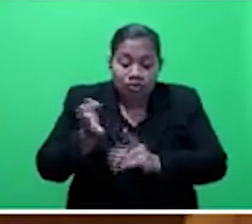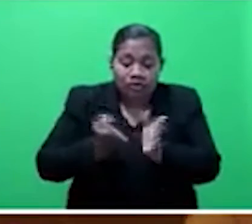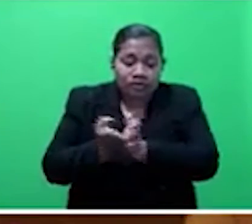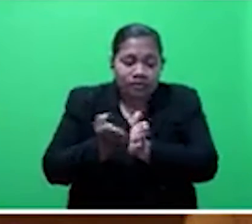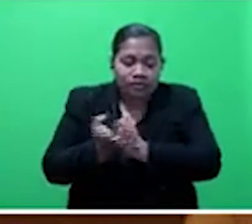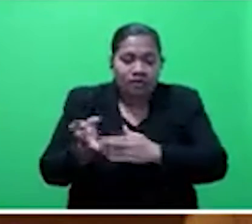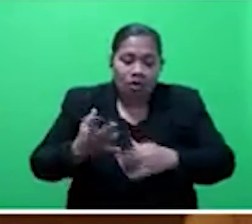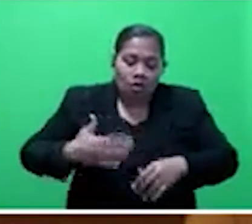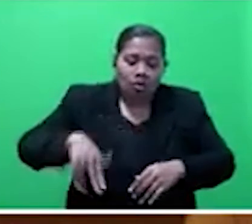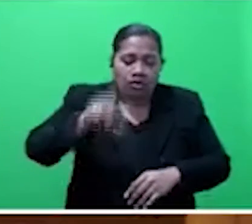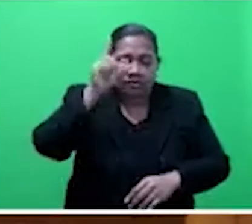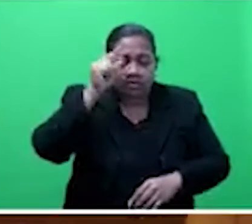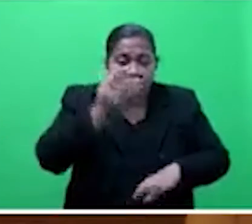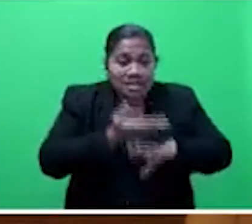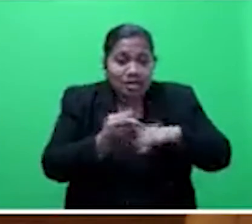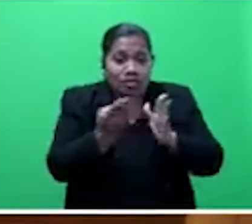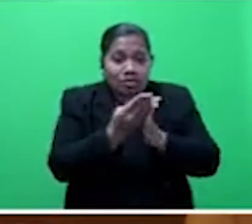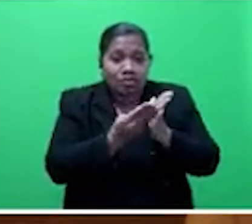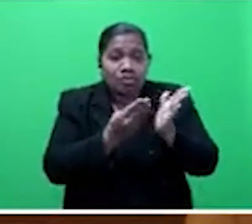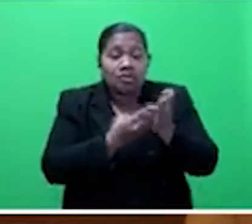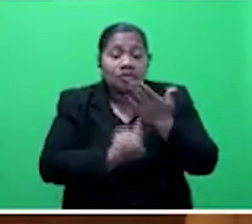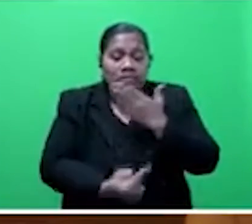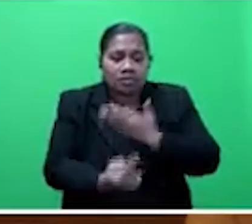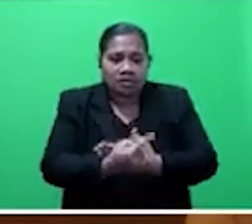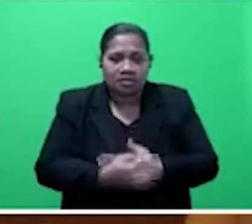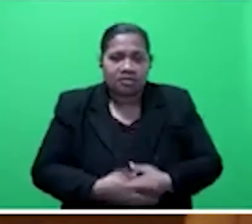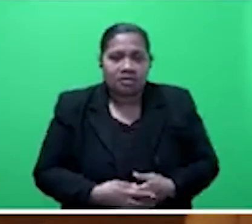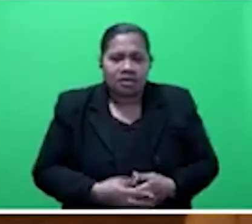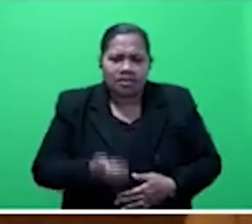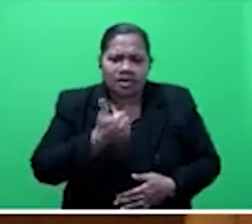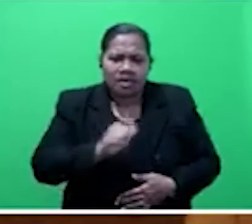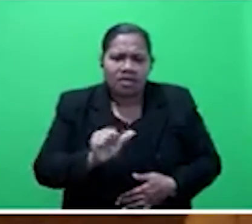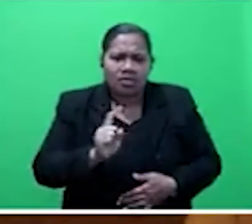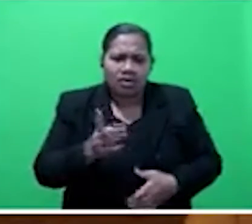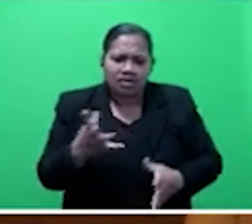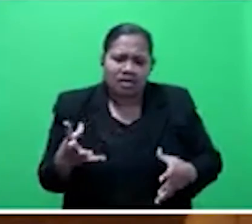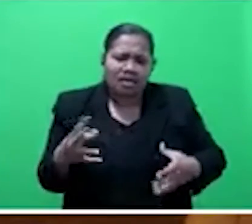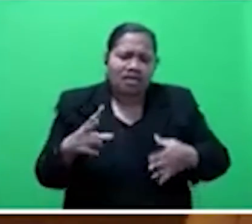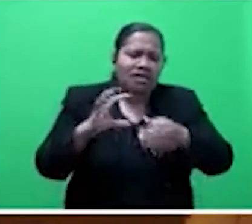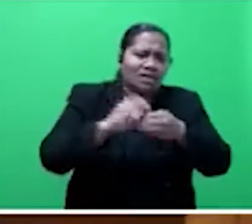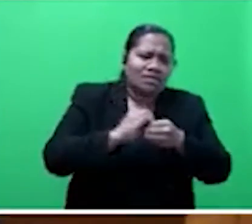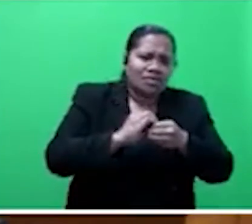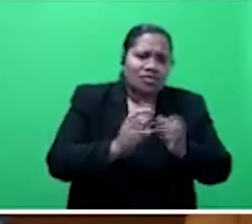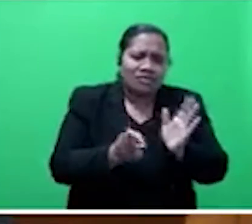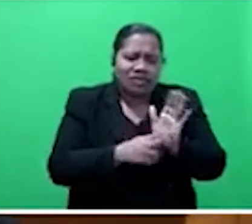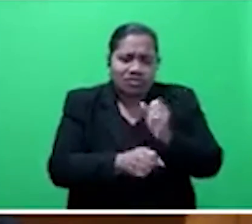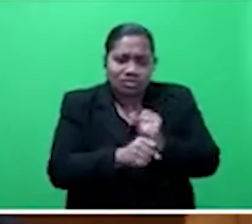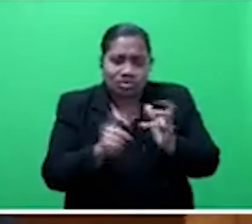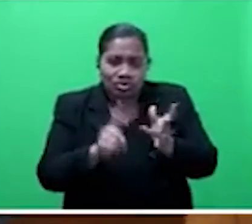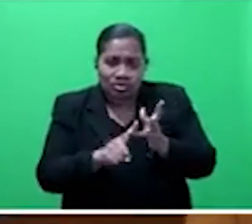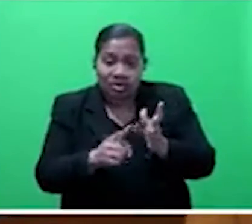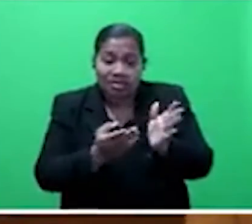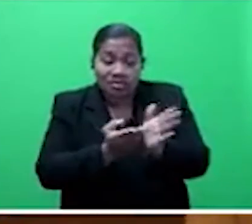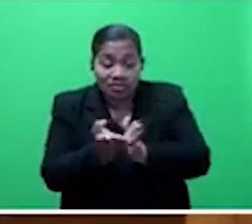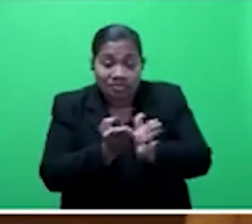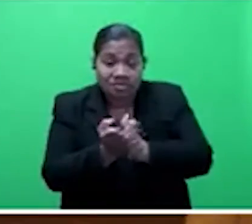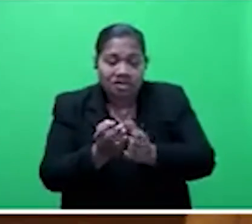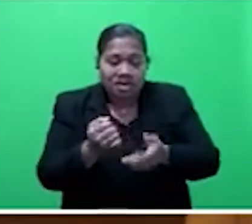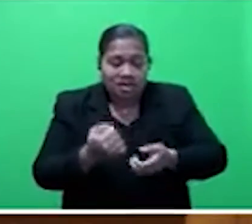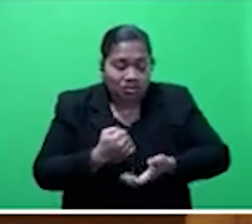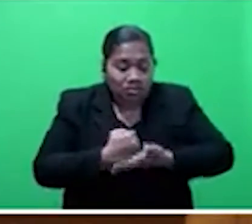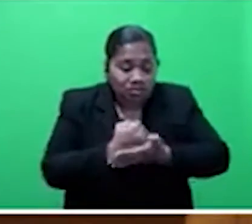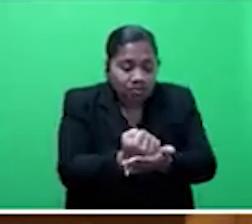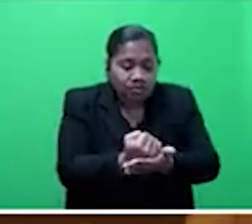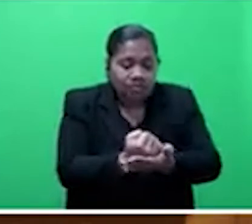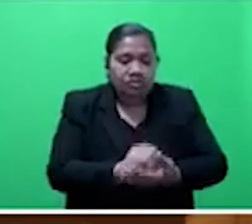provided allocations for the engagement of NGOs in providing services that support and complement the service that the